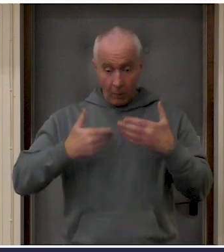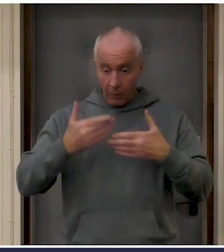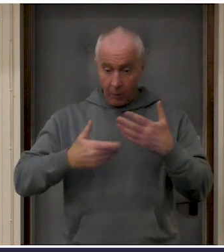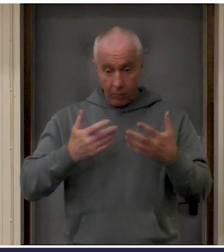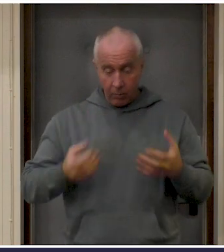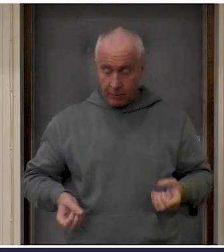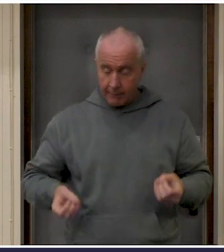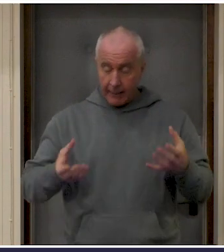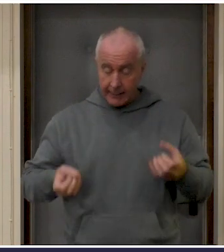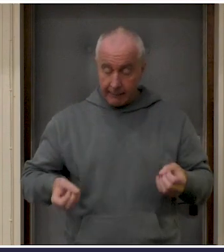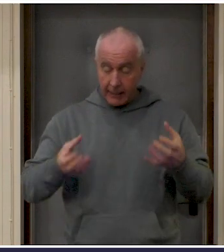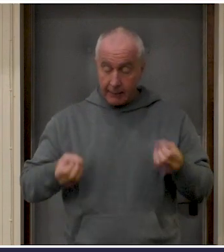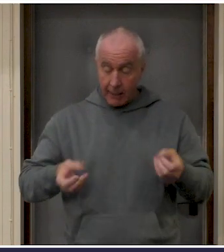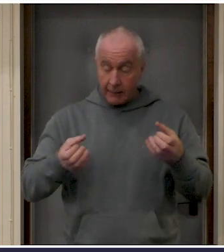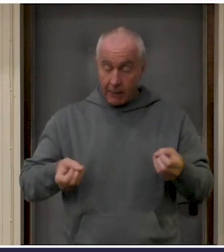more money than we make.